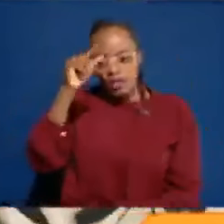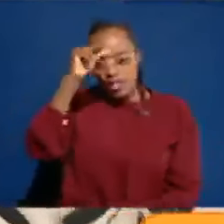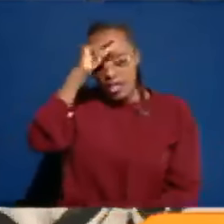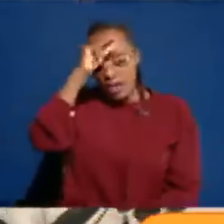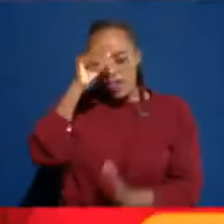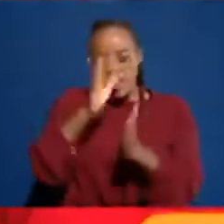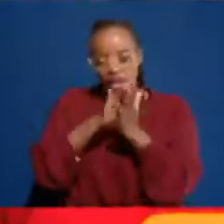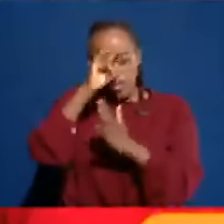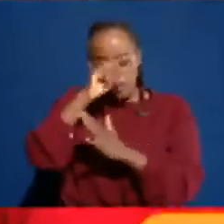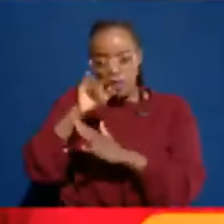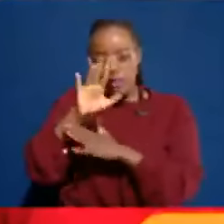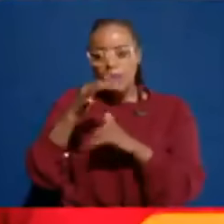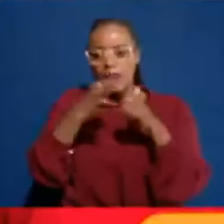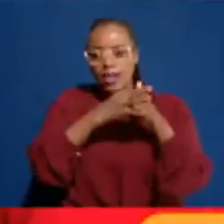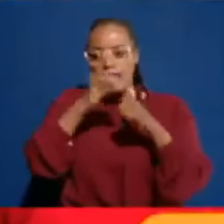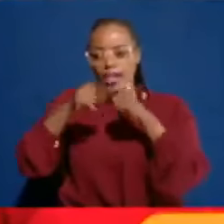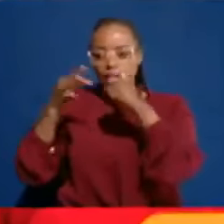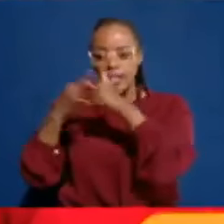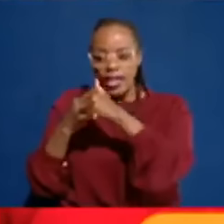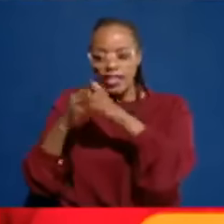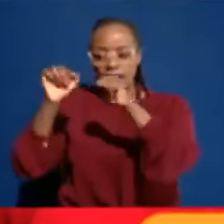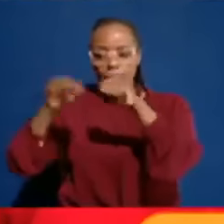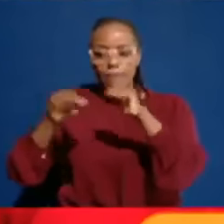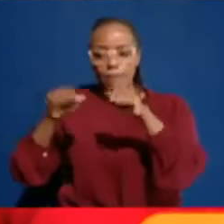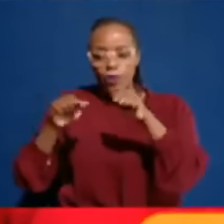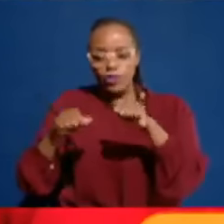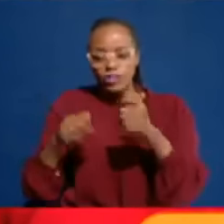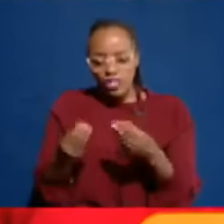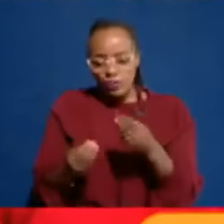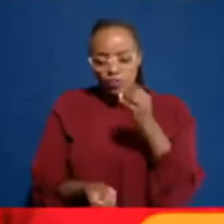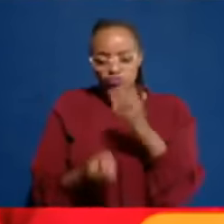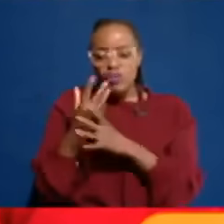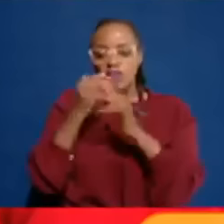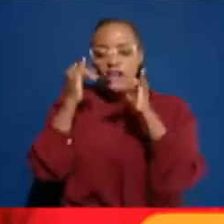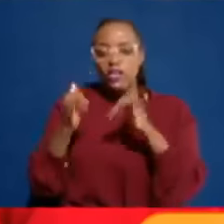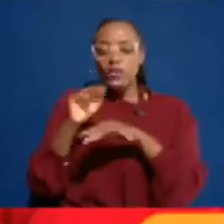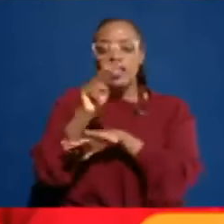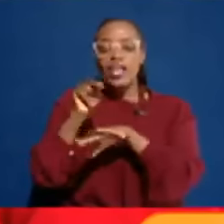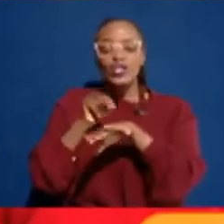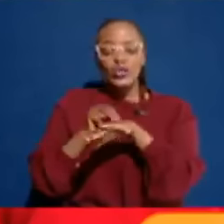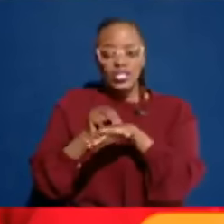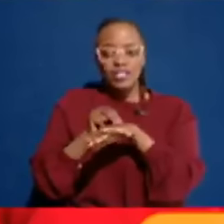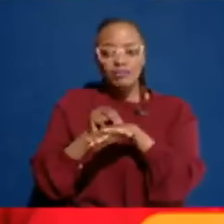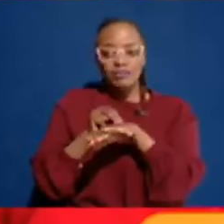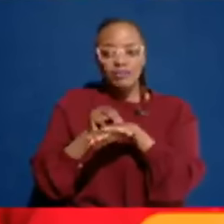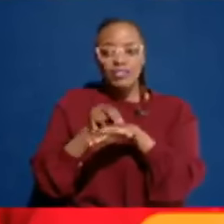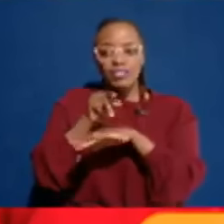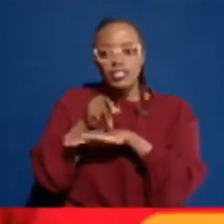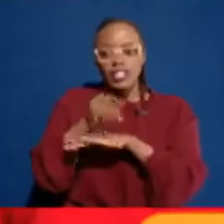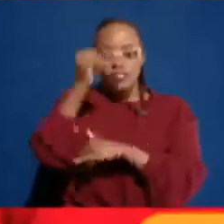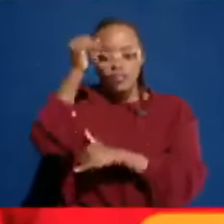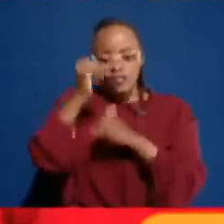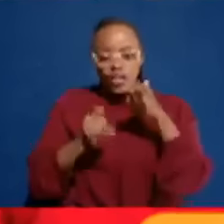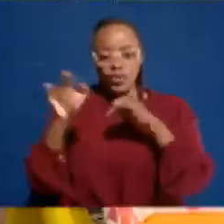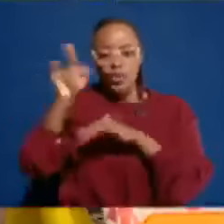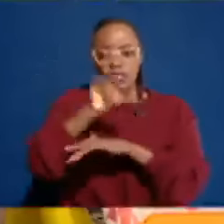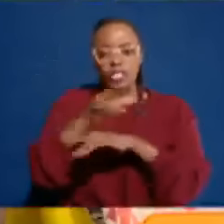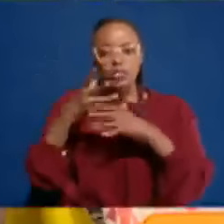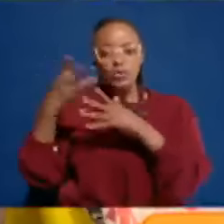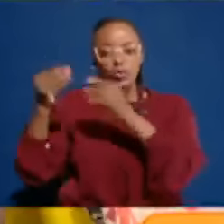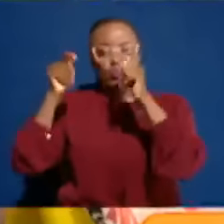its policies. Nane Nane will be able to birth a new nation, and it is going to be our final day in the